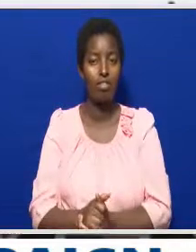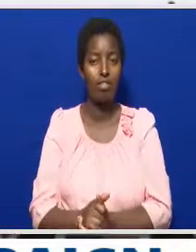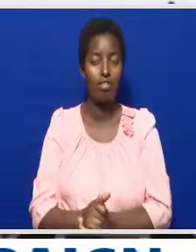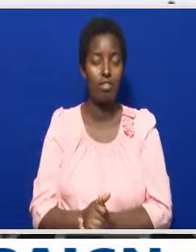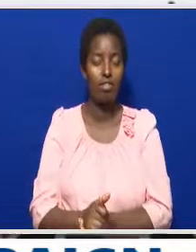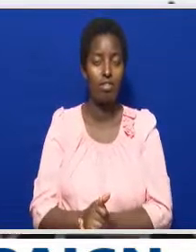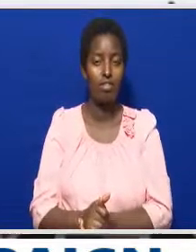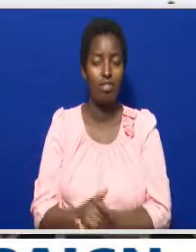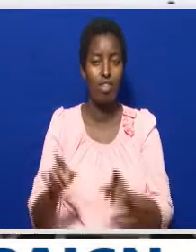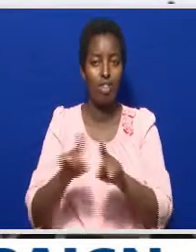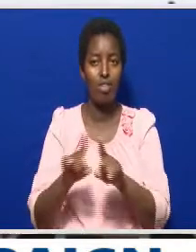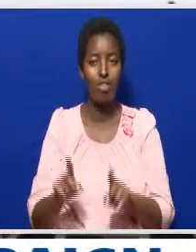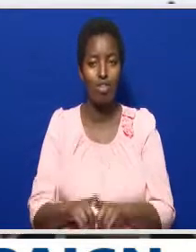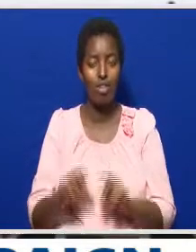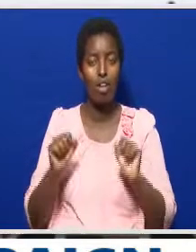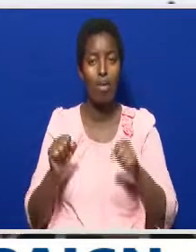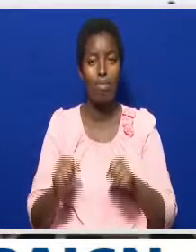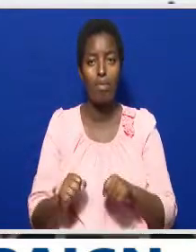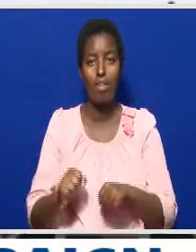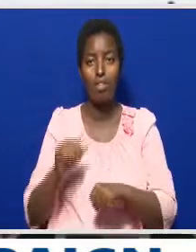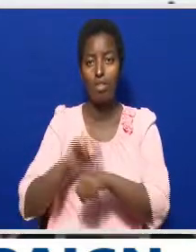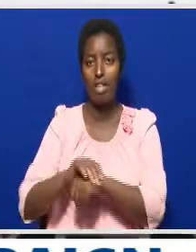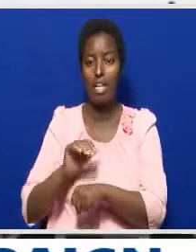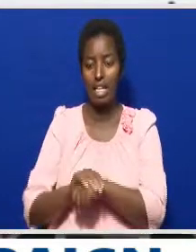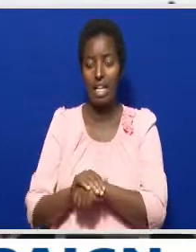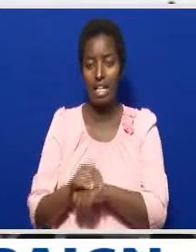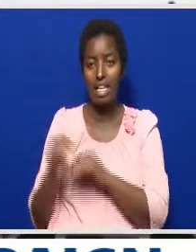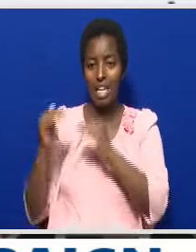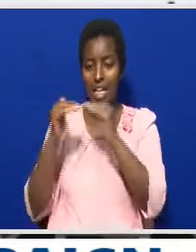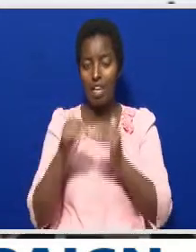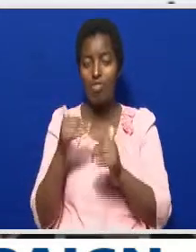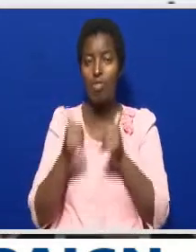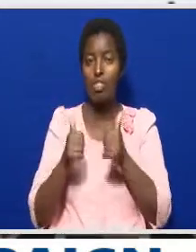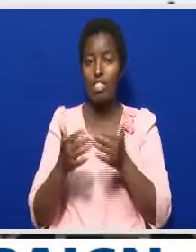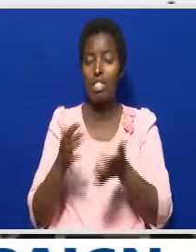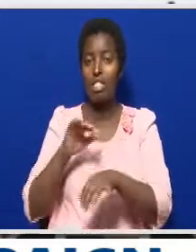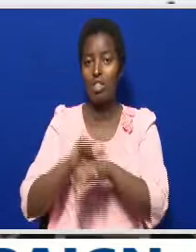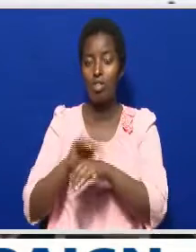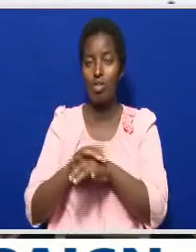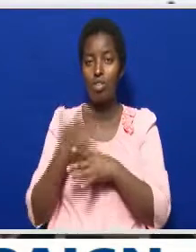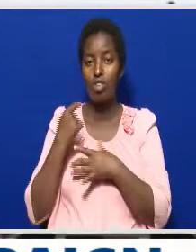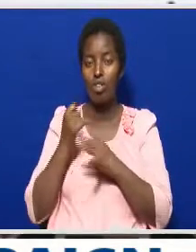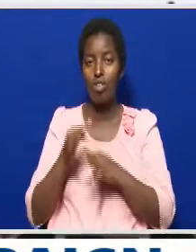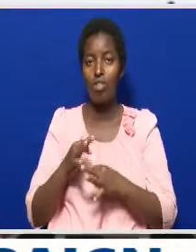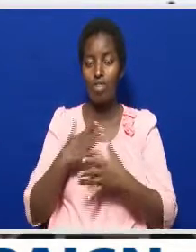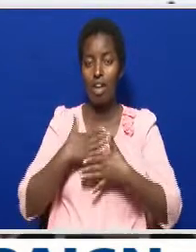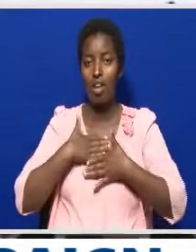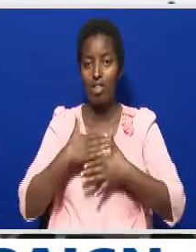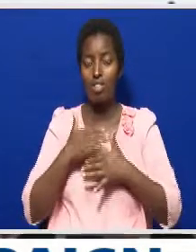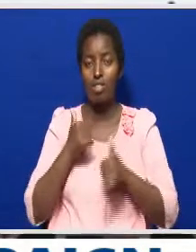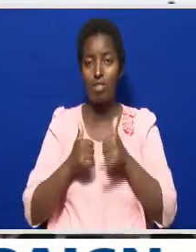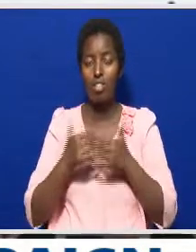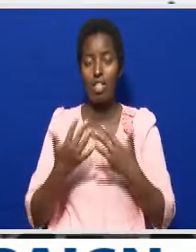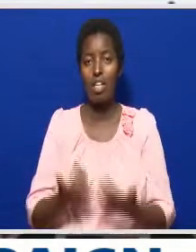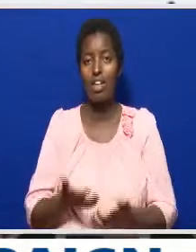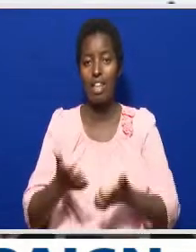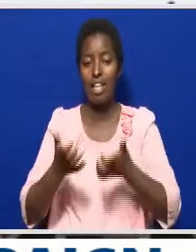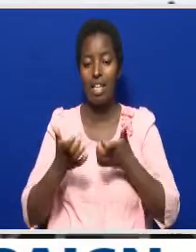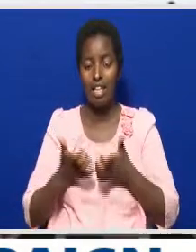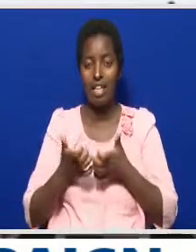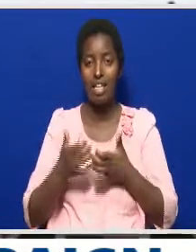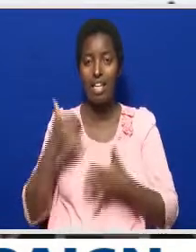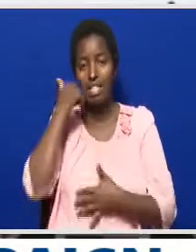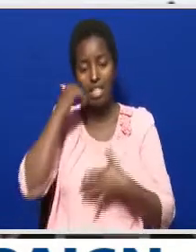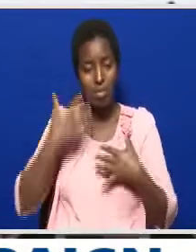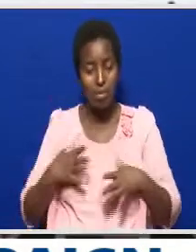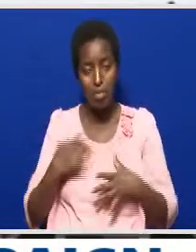Na tumeweza kuwa na kiwango cha kutosha cha oxygen ambayo inahitajika na wagonjwa sana